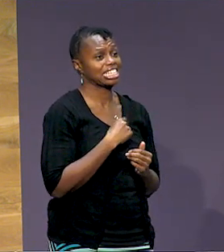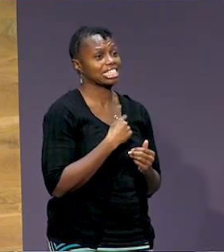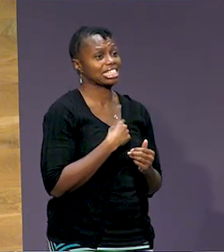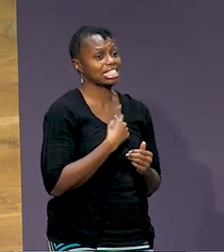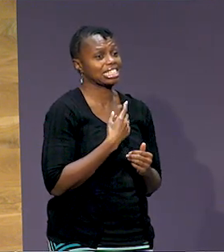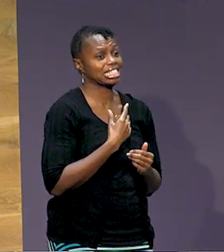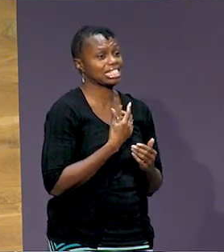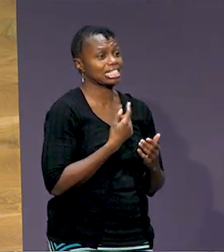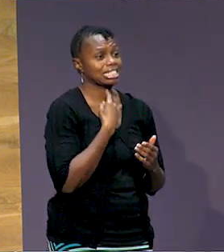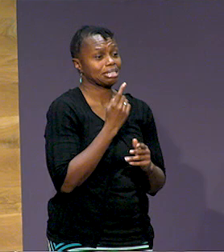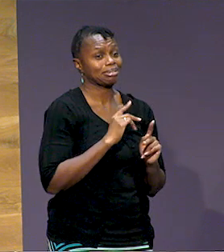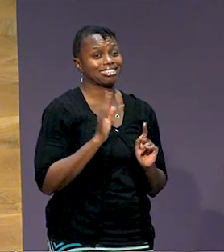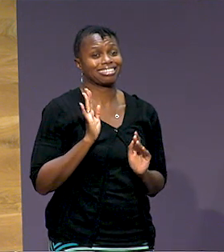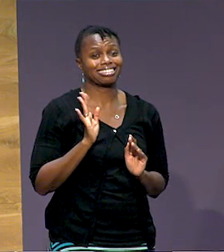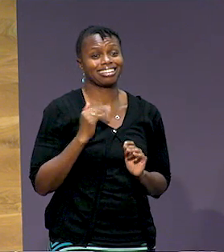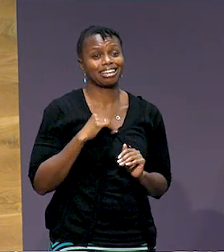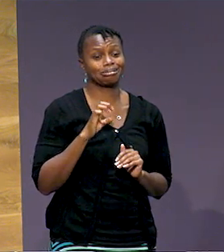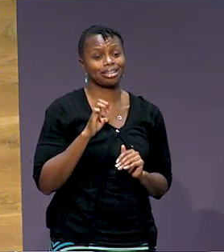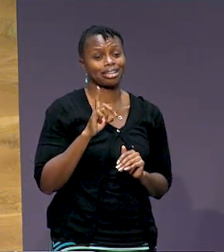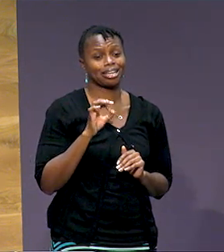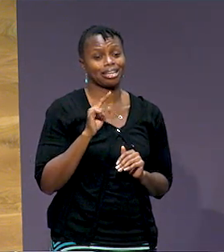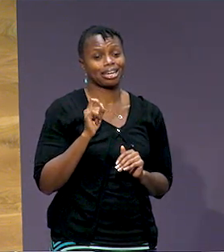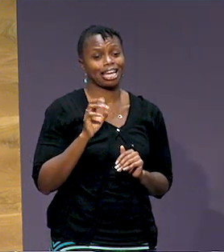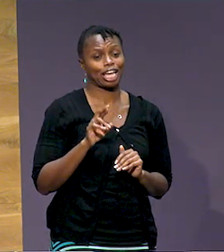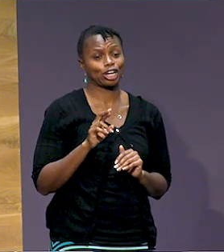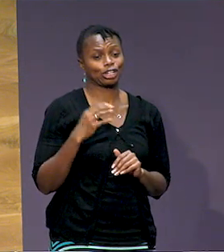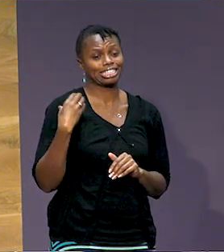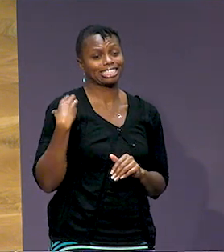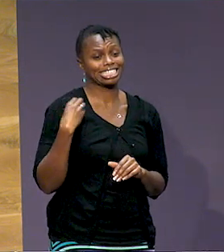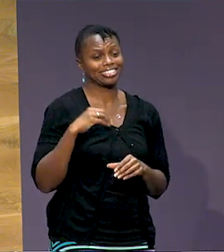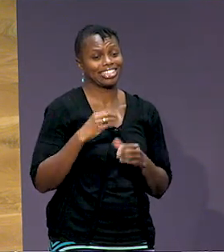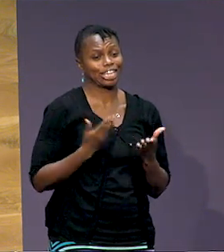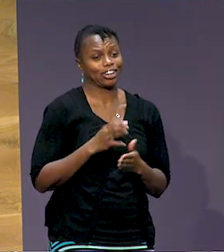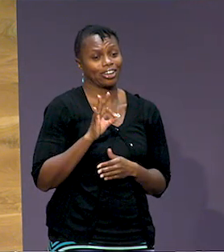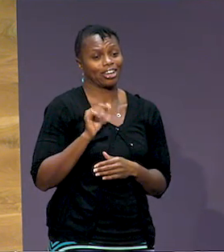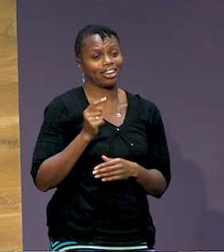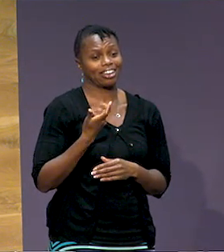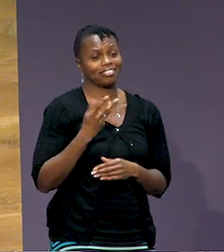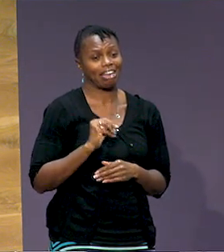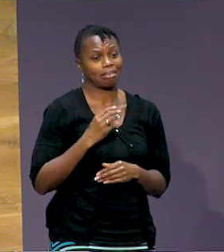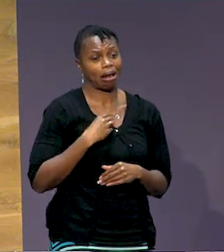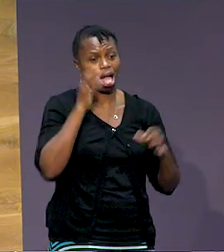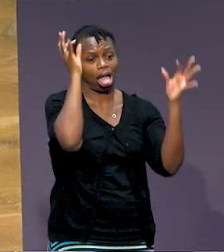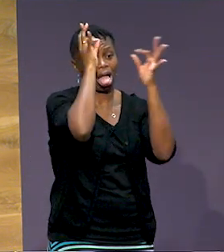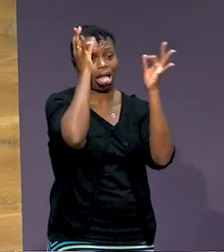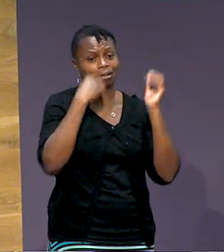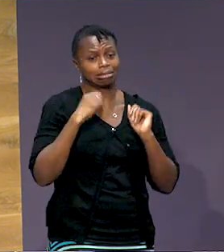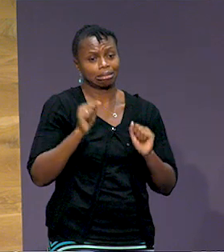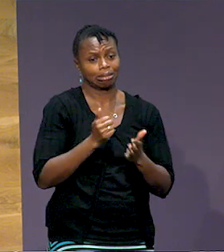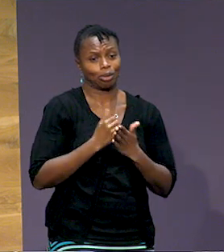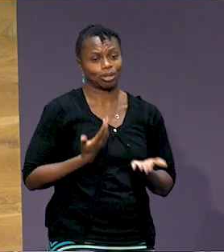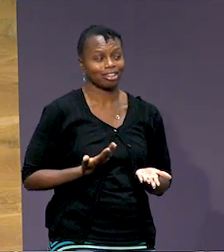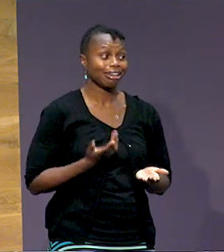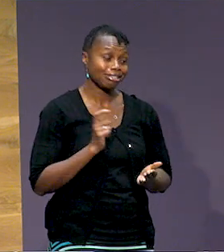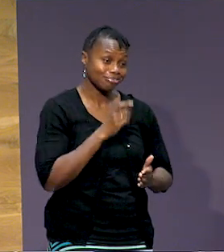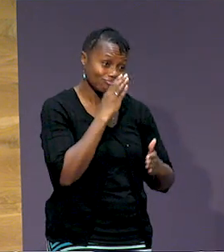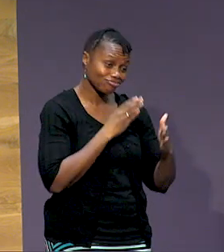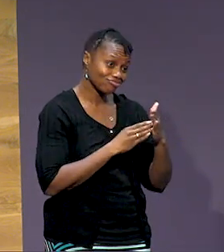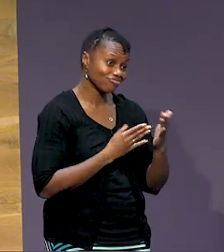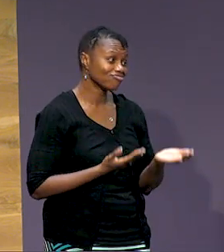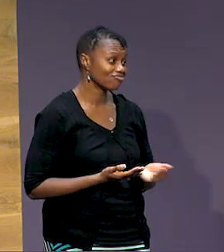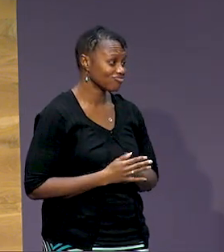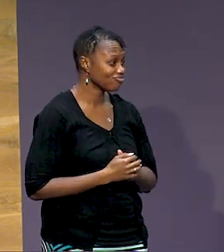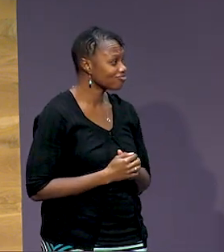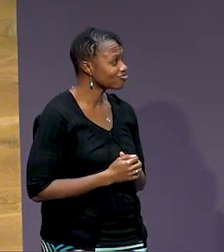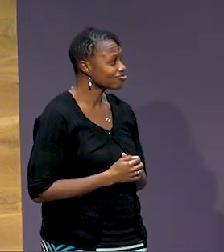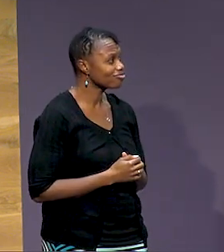Could you help me out? But when I can do that, I end up learning in these little mentorship moments from these people. It sounds a